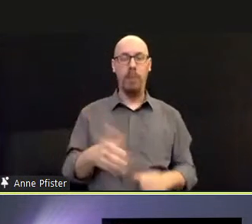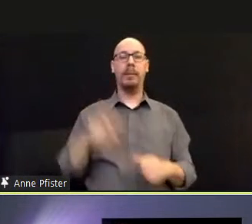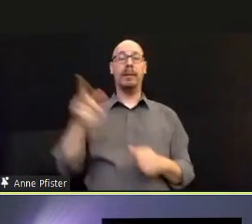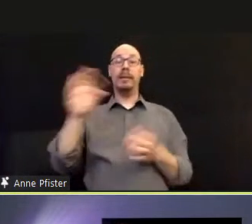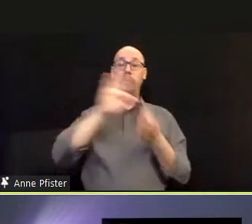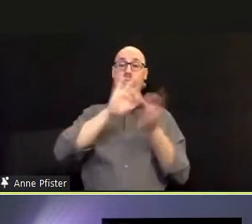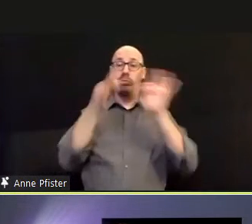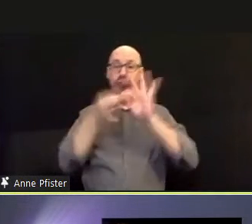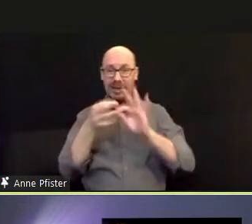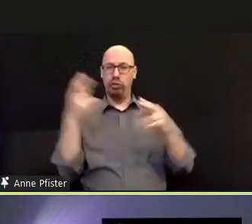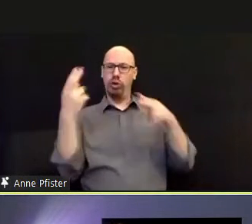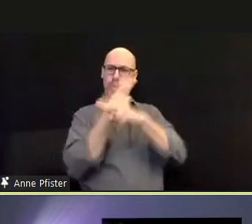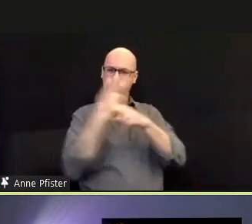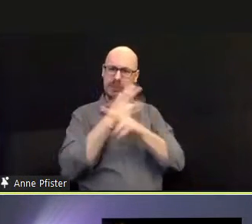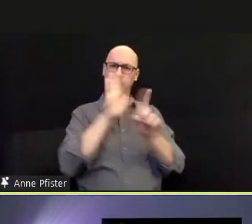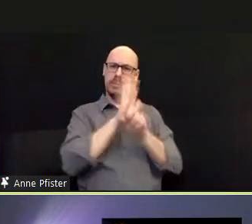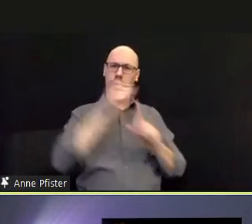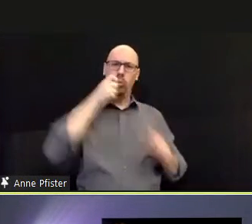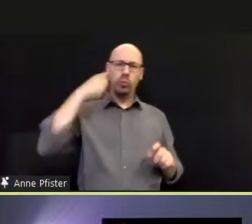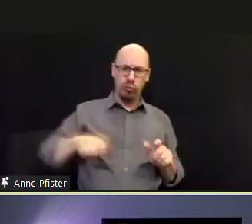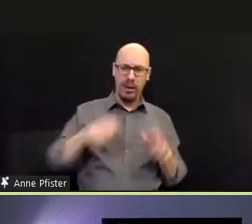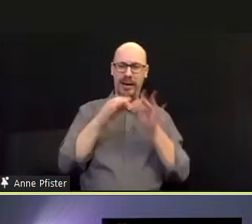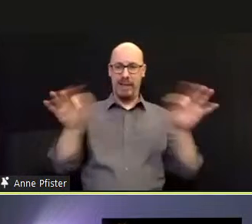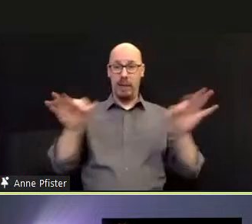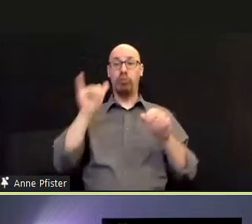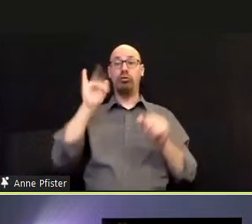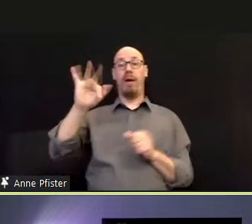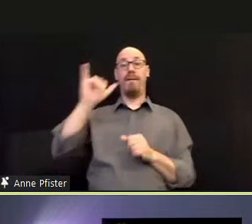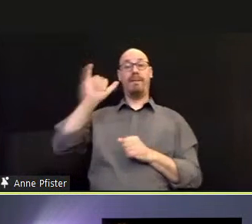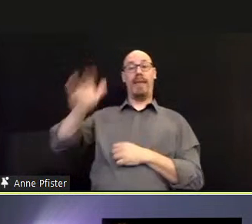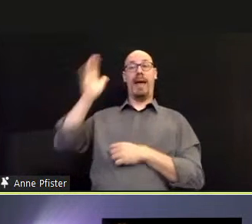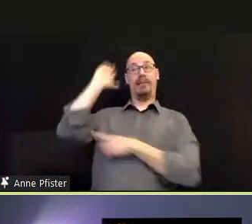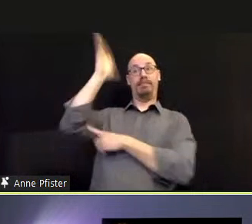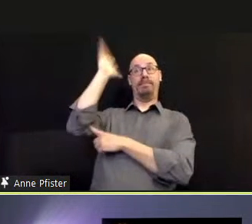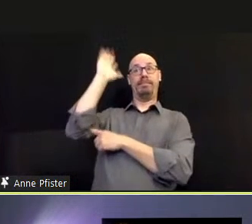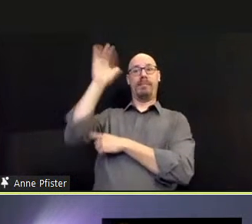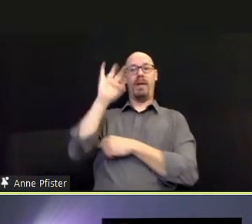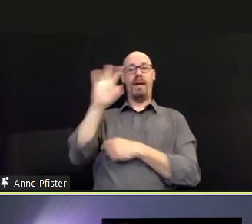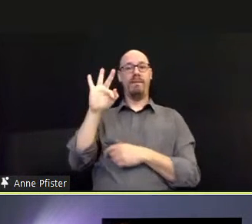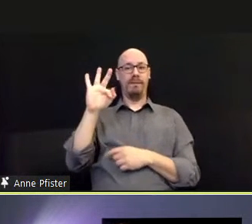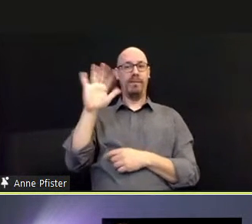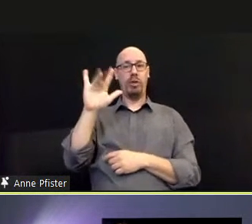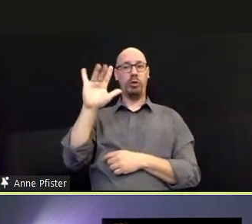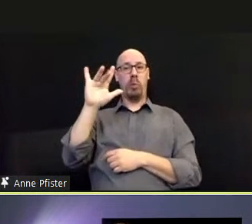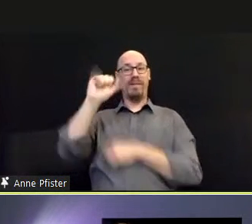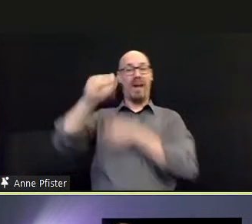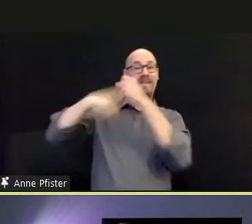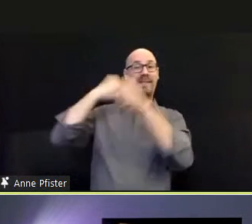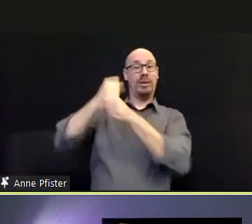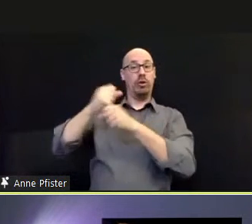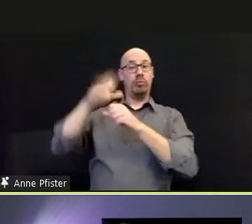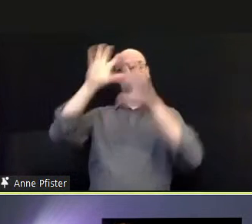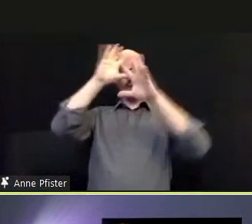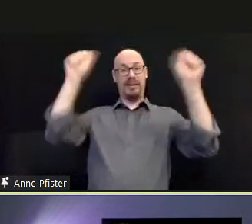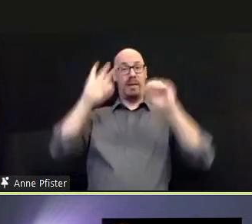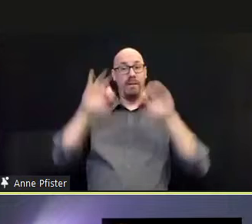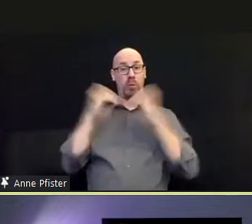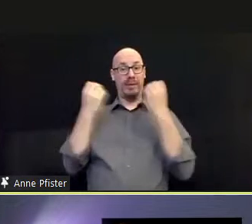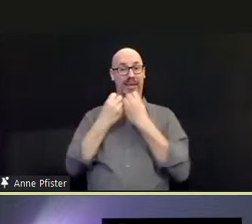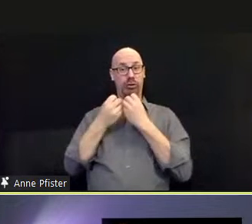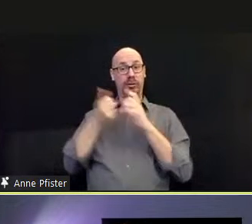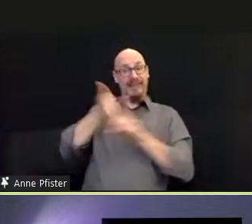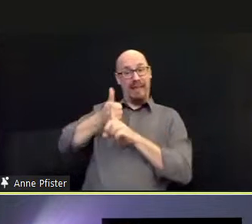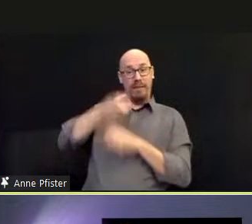Ukrainian of the speech of the 25-year president of the organization, who was hard of hearing, but himself did not